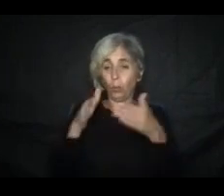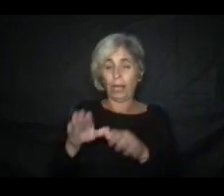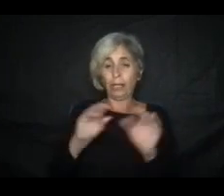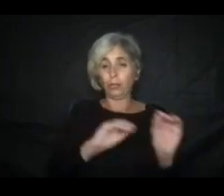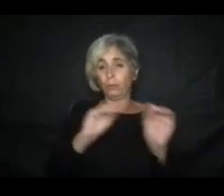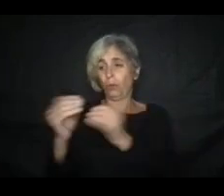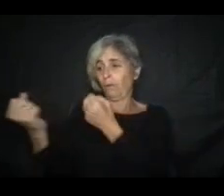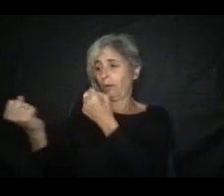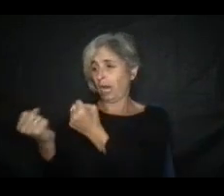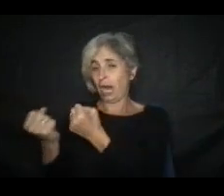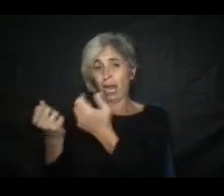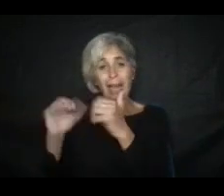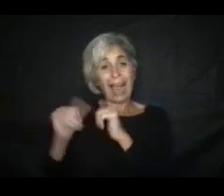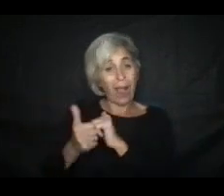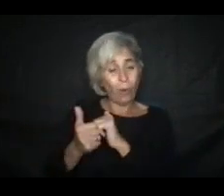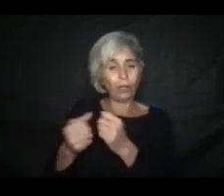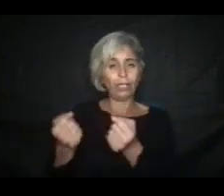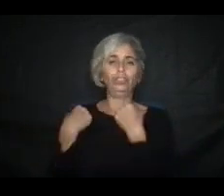that's to drive it.